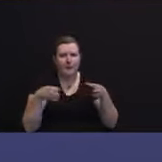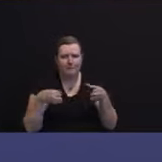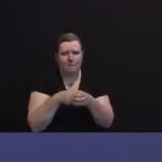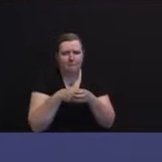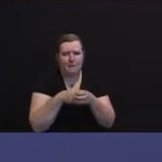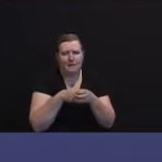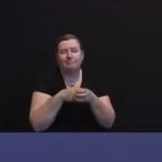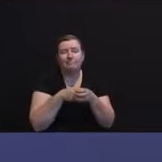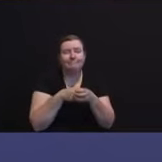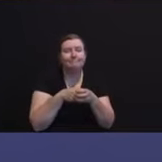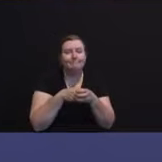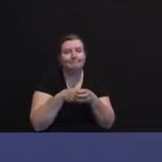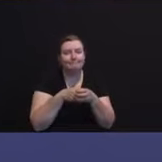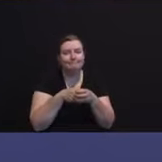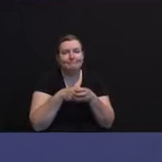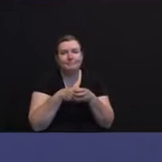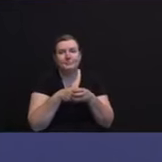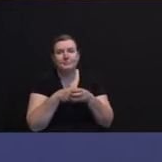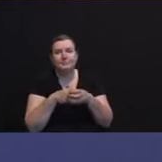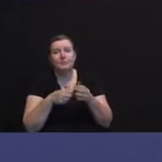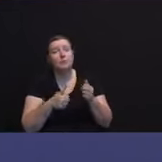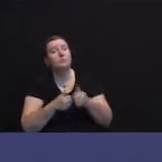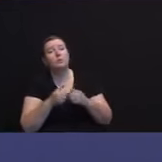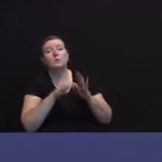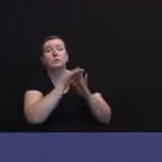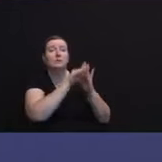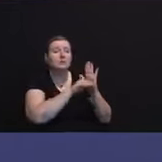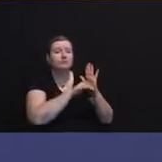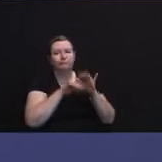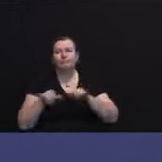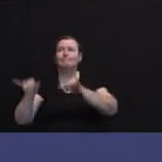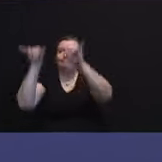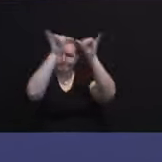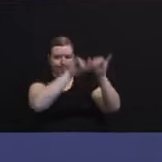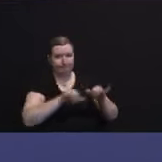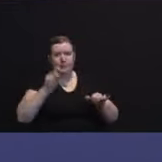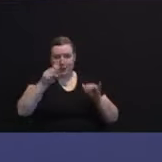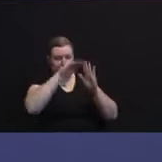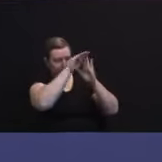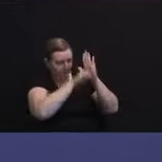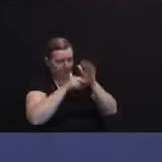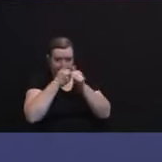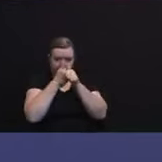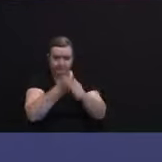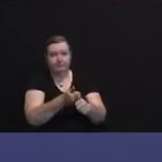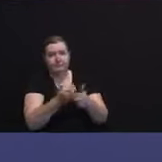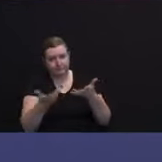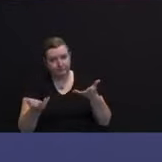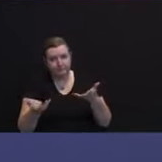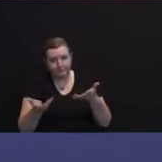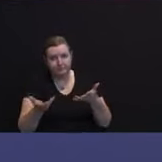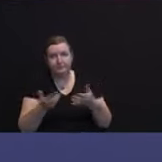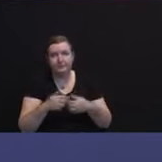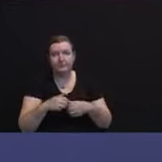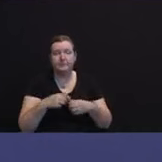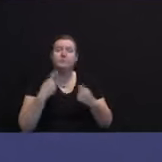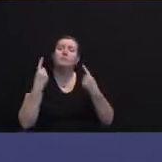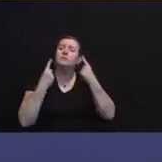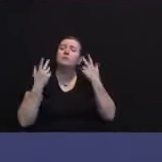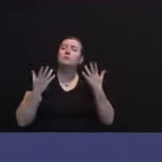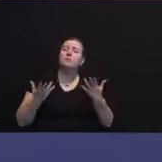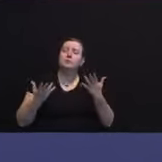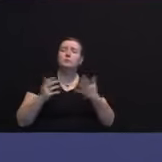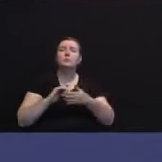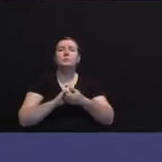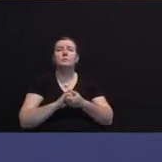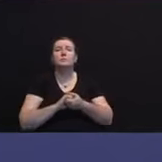list is one size fits all. But on something like this, after having really kicked it around and thought about it extensively, obviously with a big input from health,